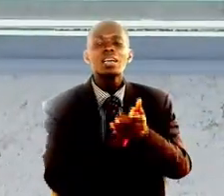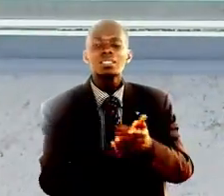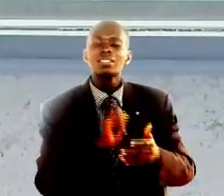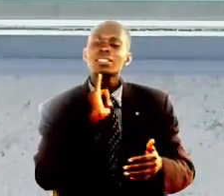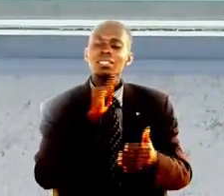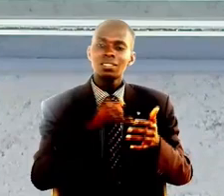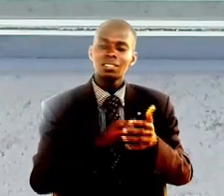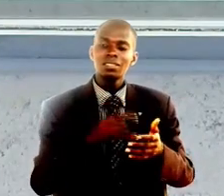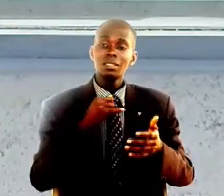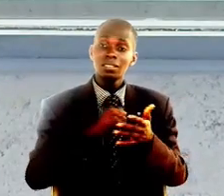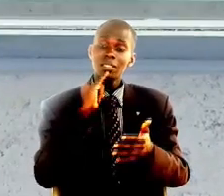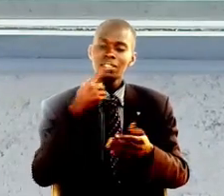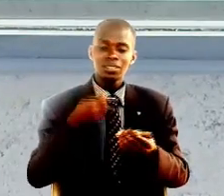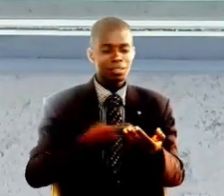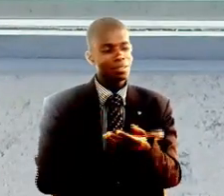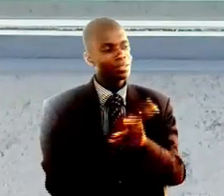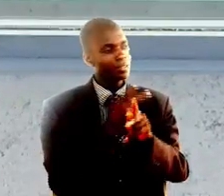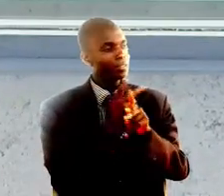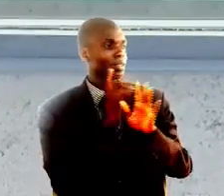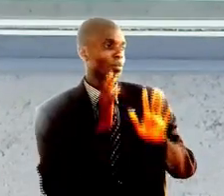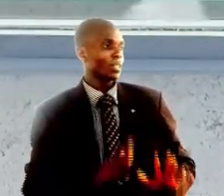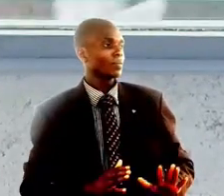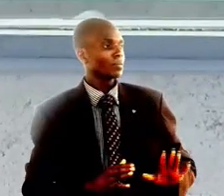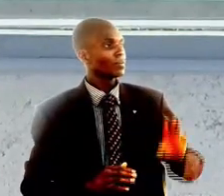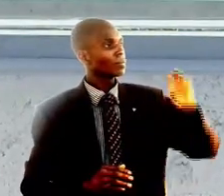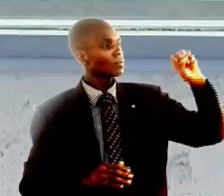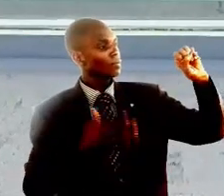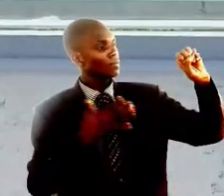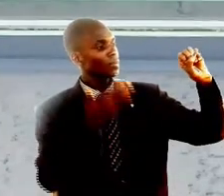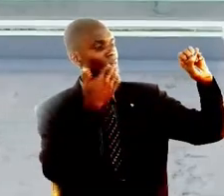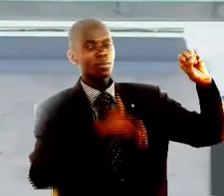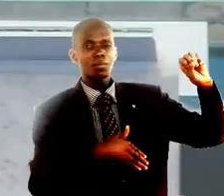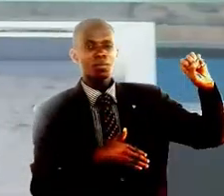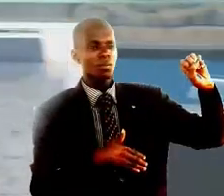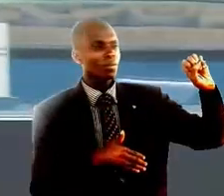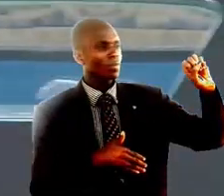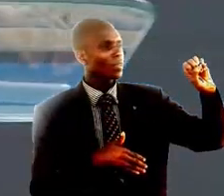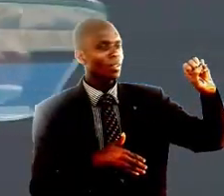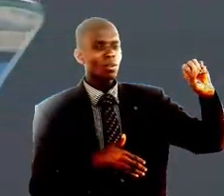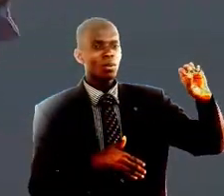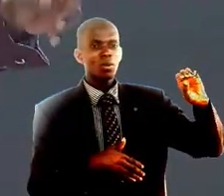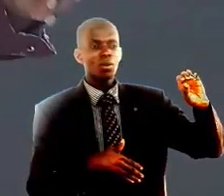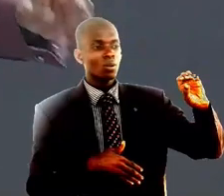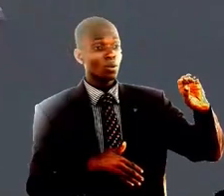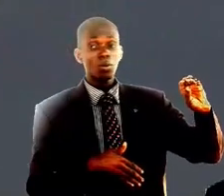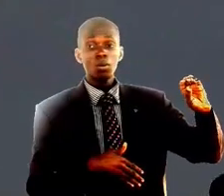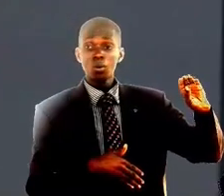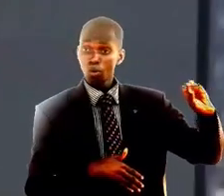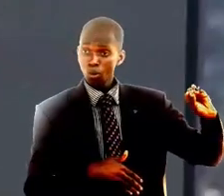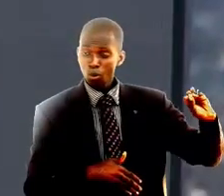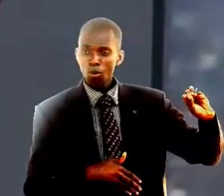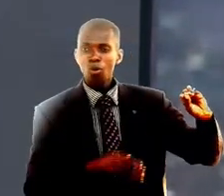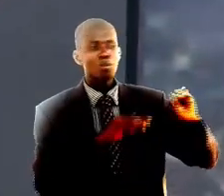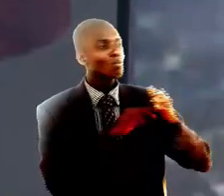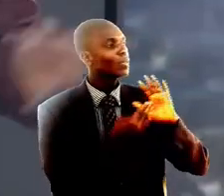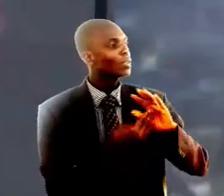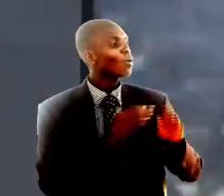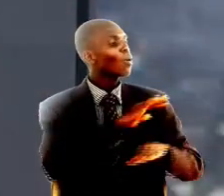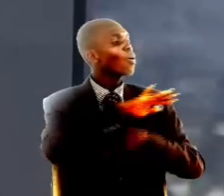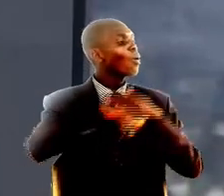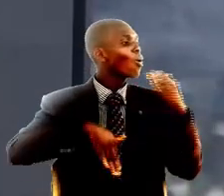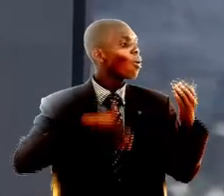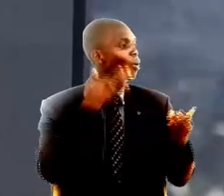one, is the omnipresent one, is the omniscient one. He knows all about you, and he can do everything there